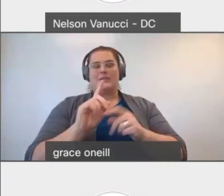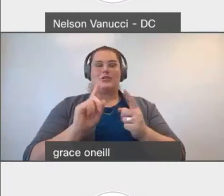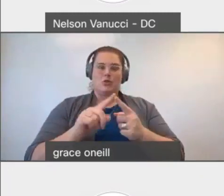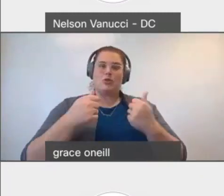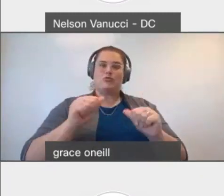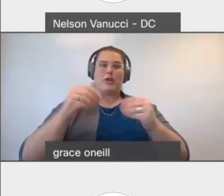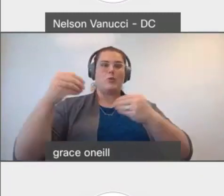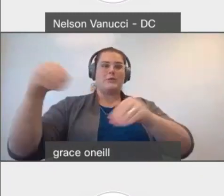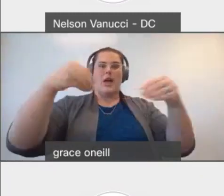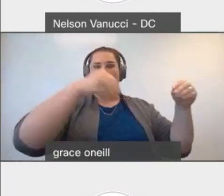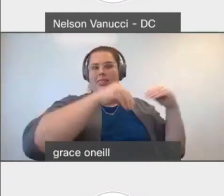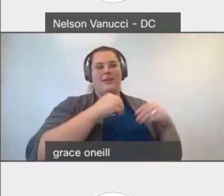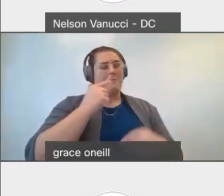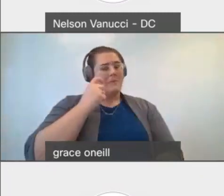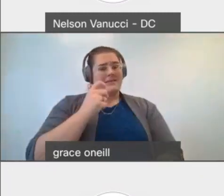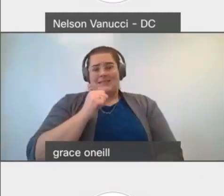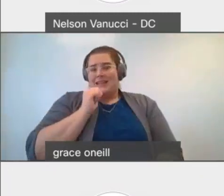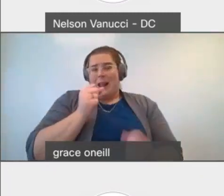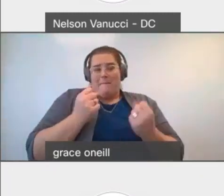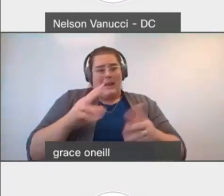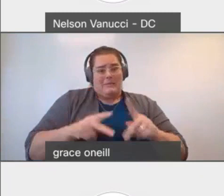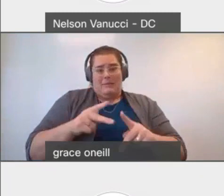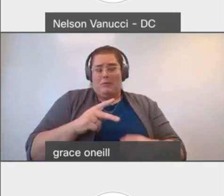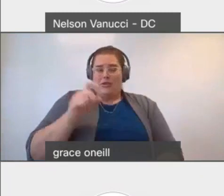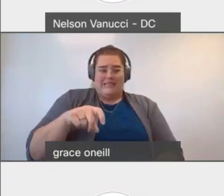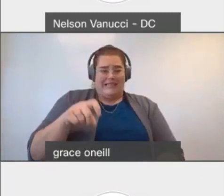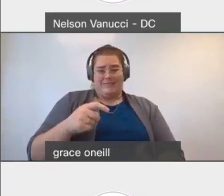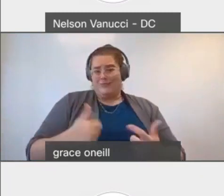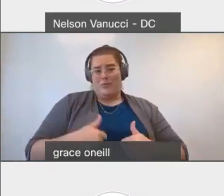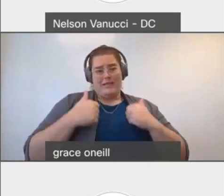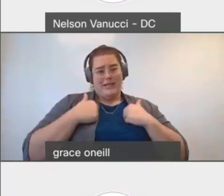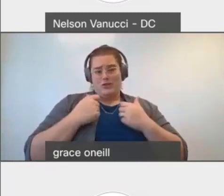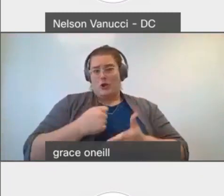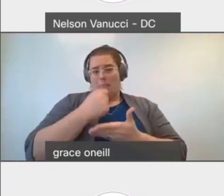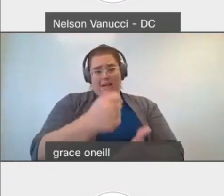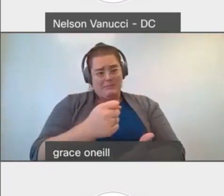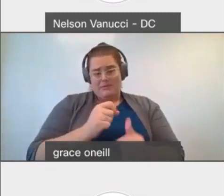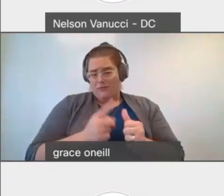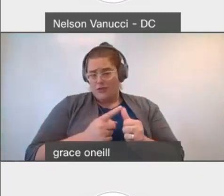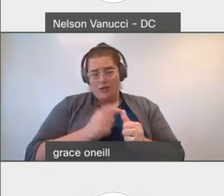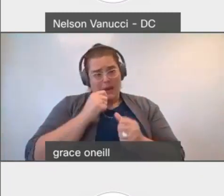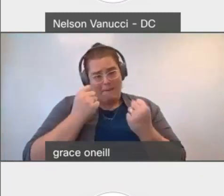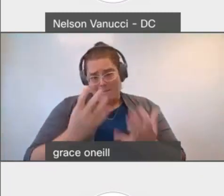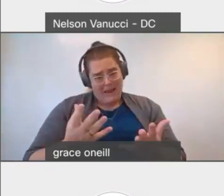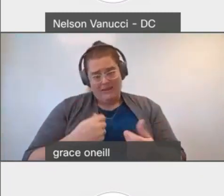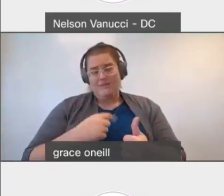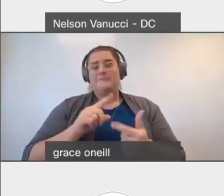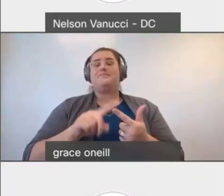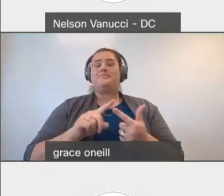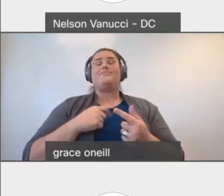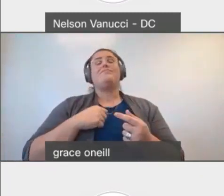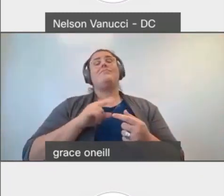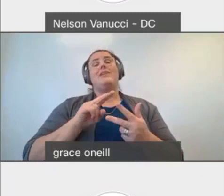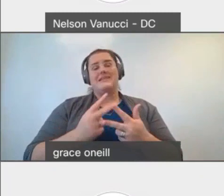not that many people needing residential vacancies. Residential placement first. Second, there are a number